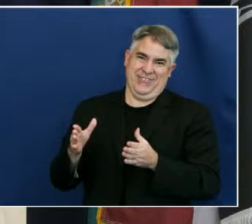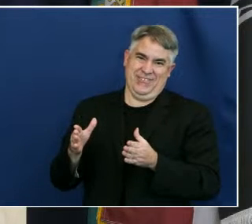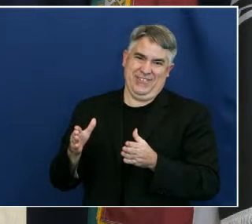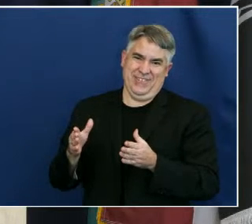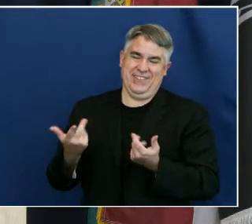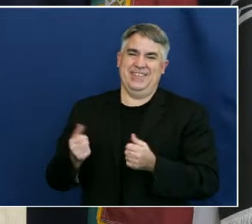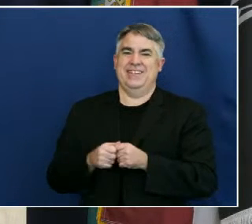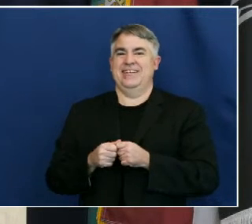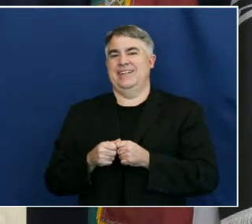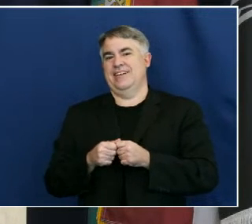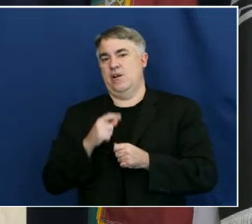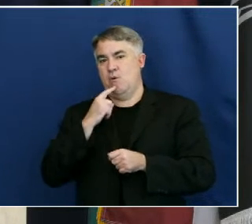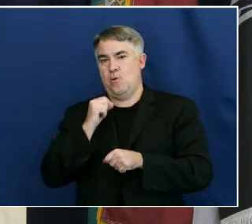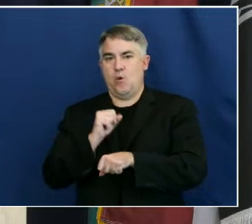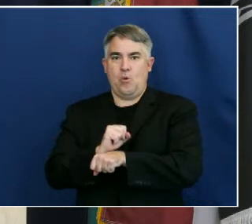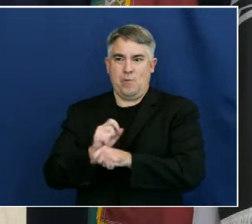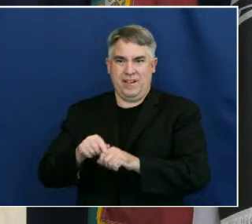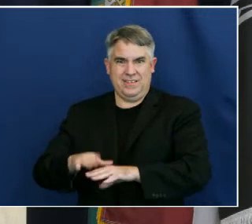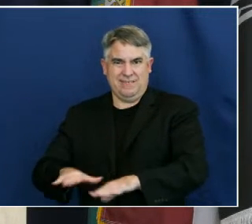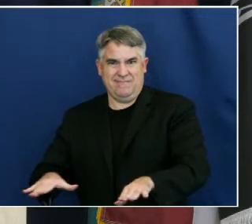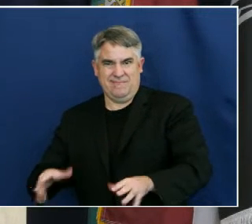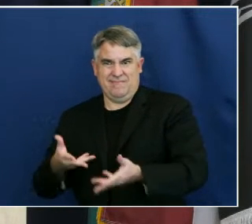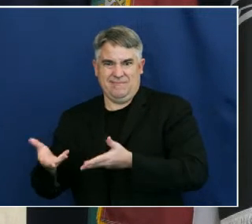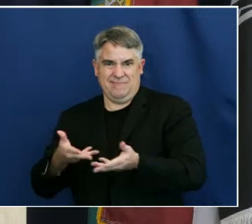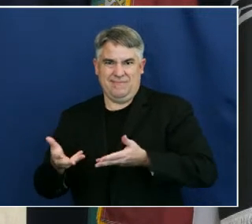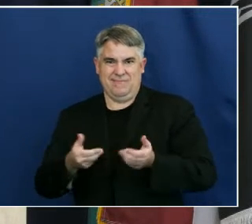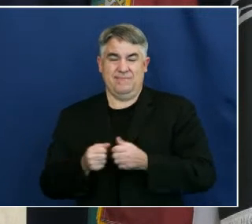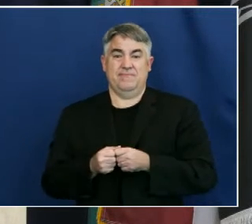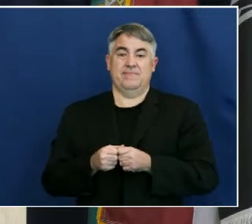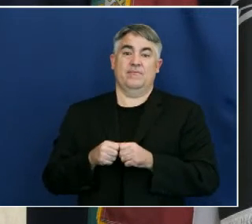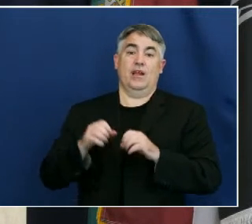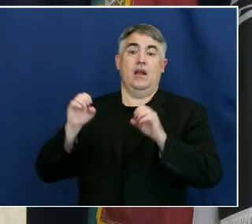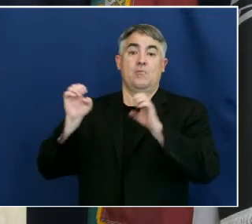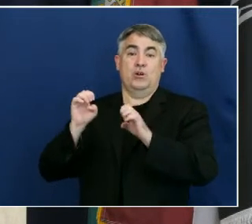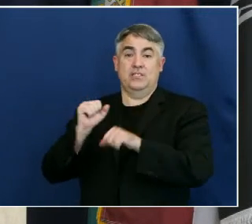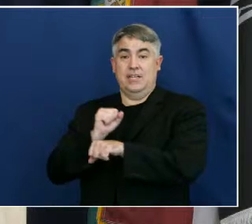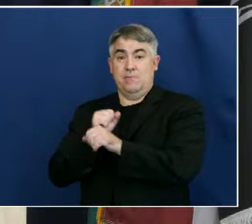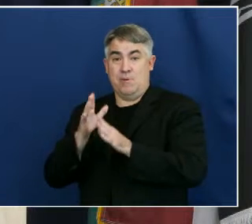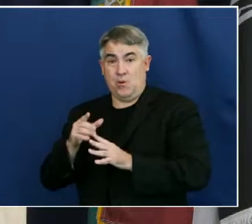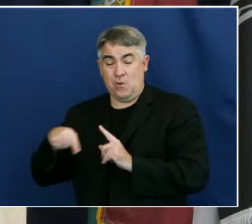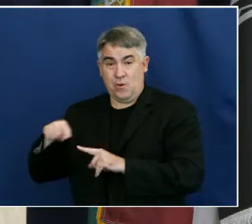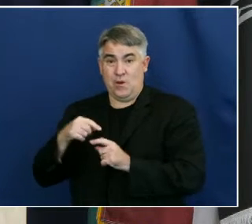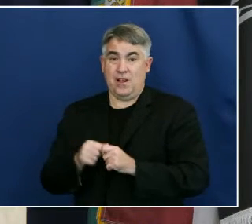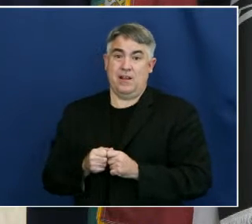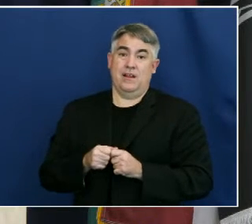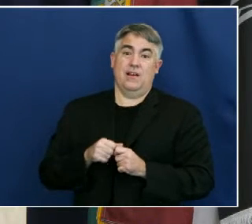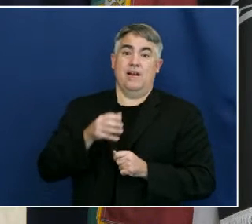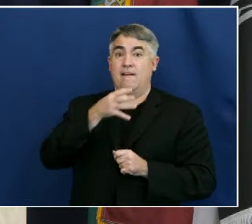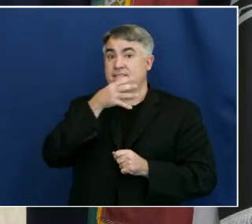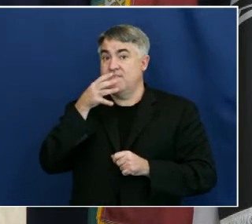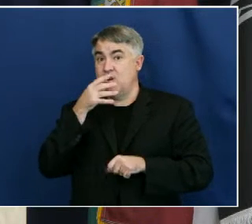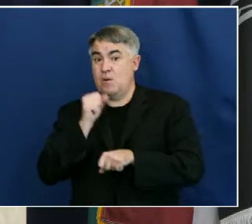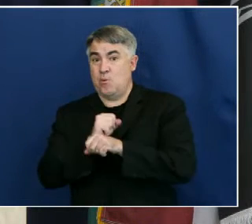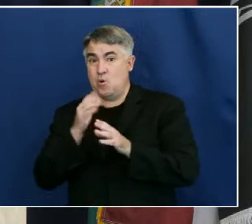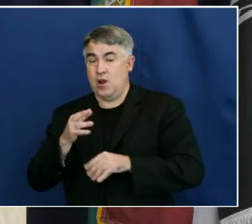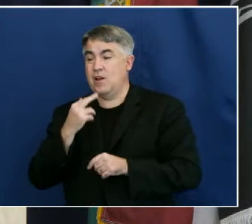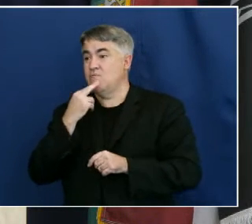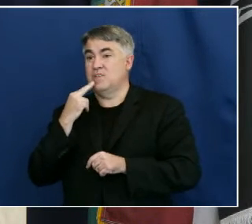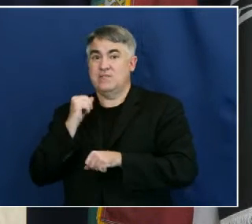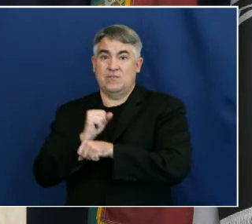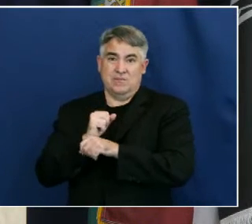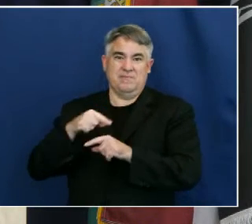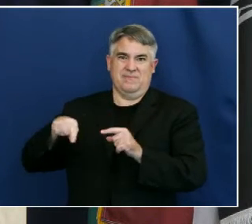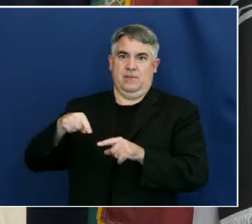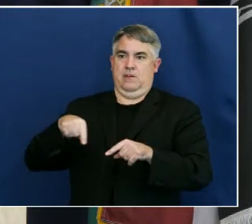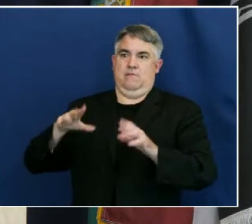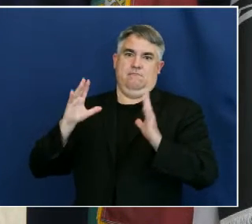care sectors, our non-medical emergency responders, and our food and agriculture sectors. Now, I want to caution that when we